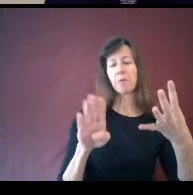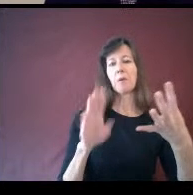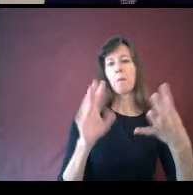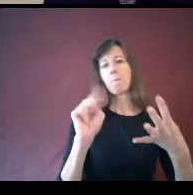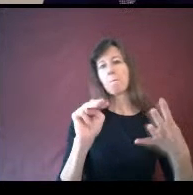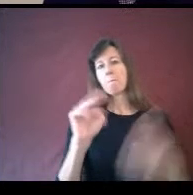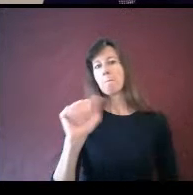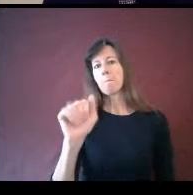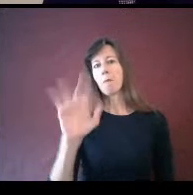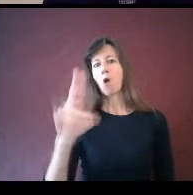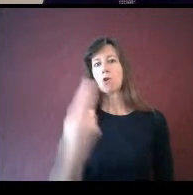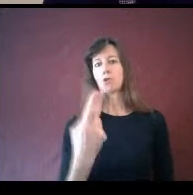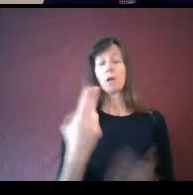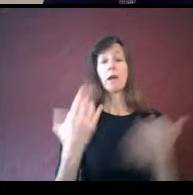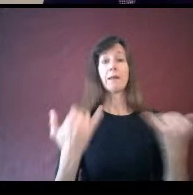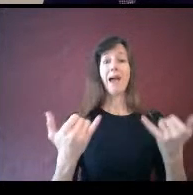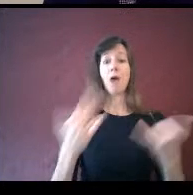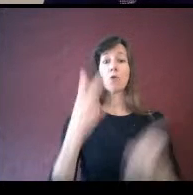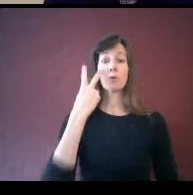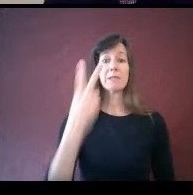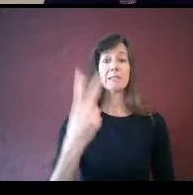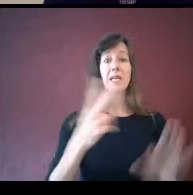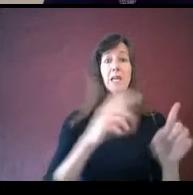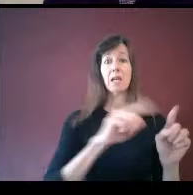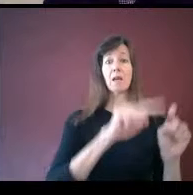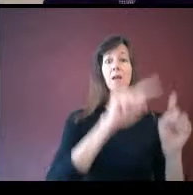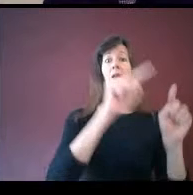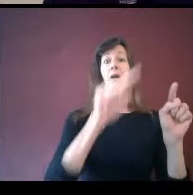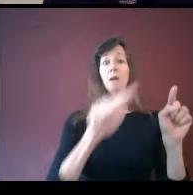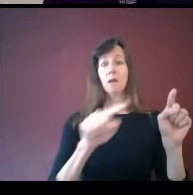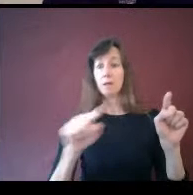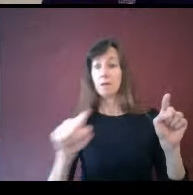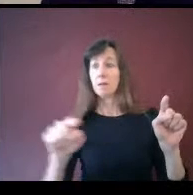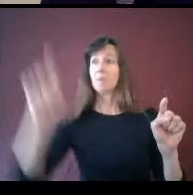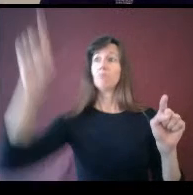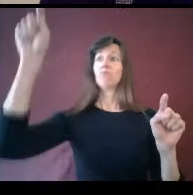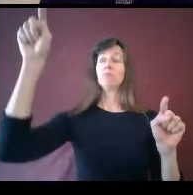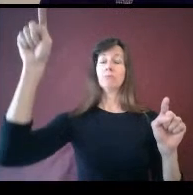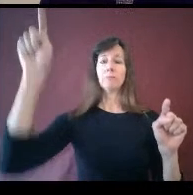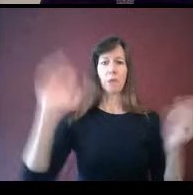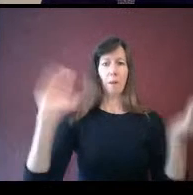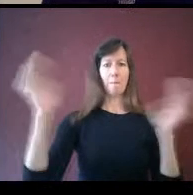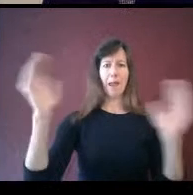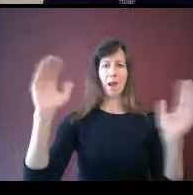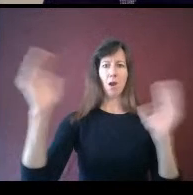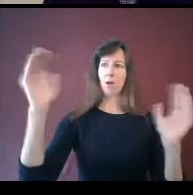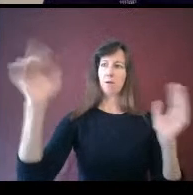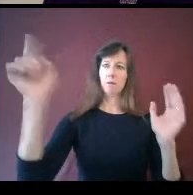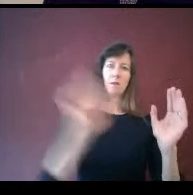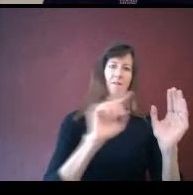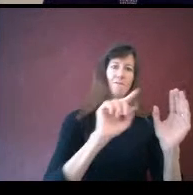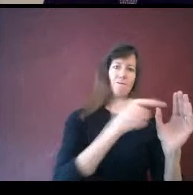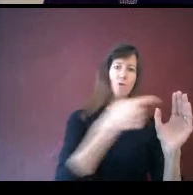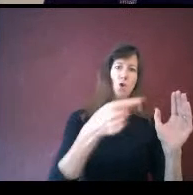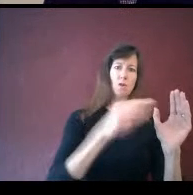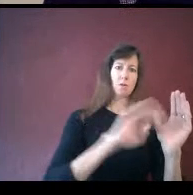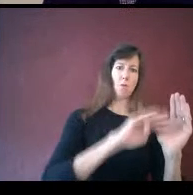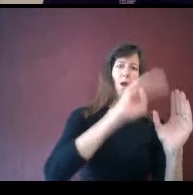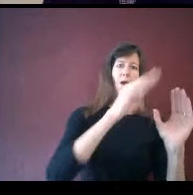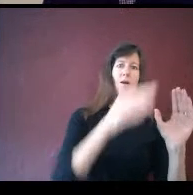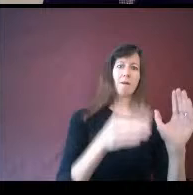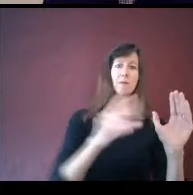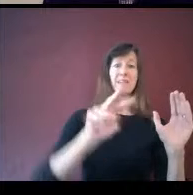that we're in now on the far right of the graph compared to the magnitude of the first wave, and remembering how severe that